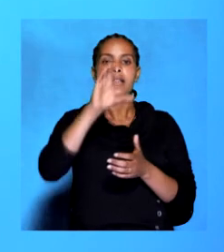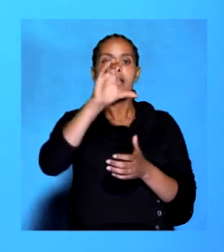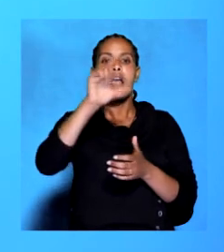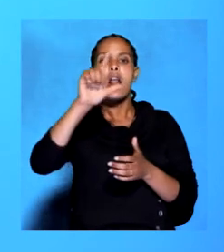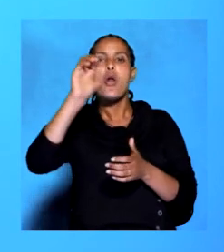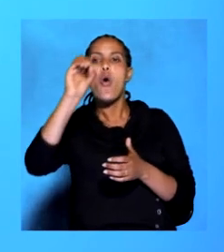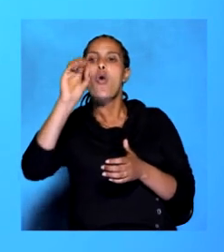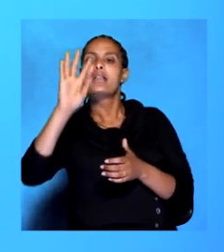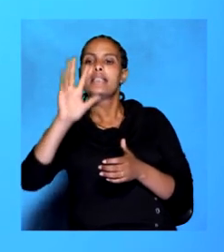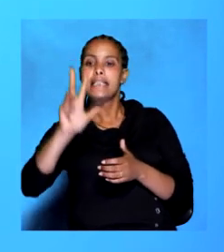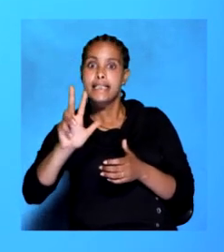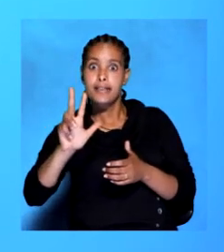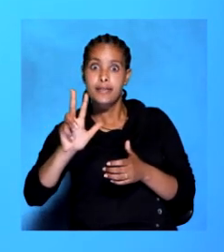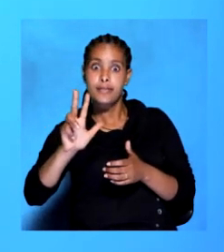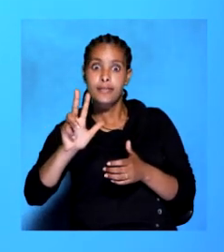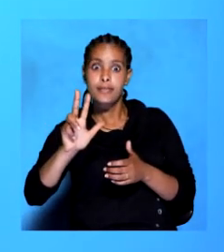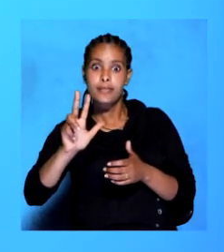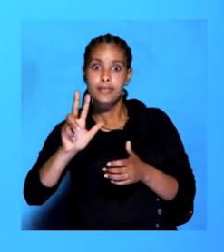ClO3,